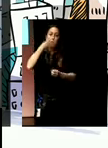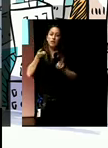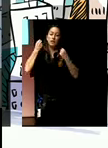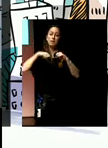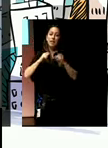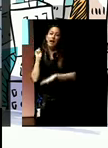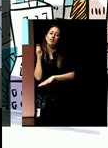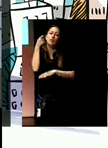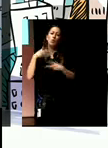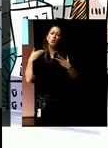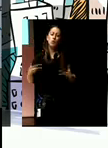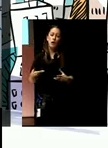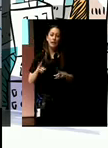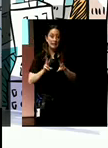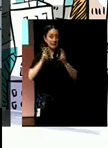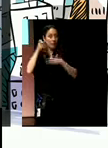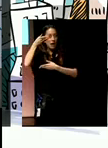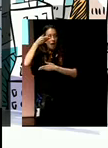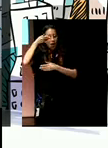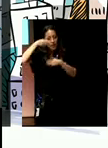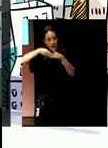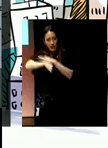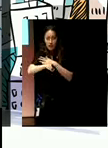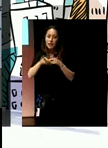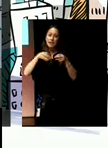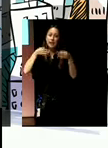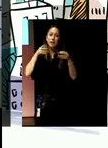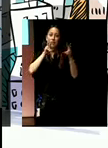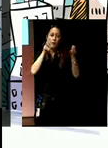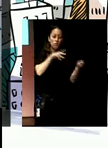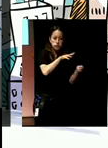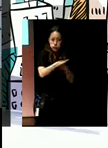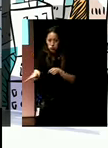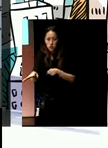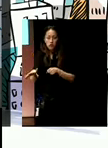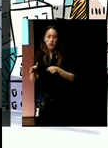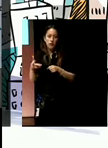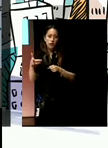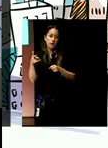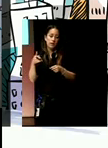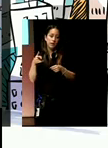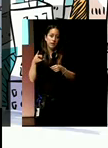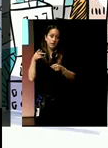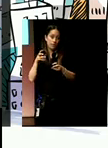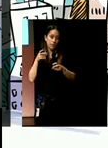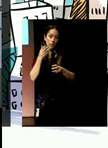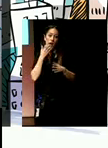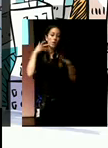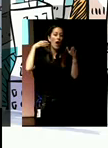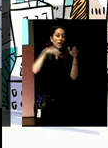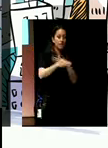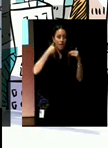are taken into account. And then the success of these good practices faced